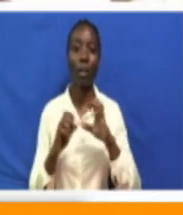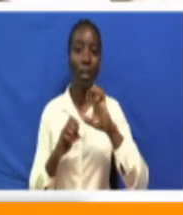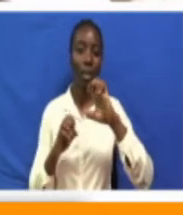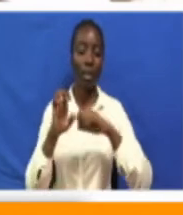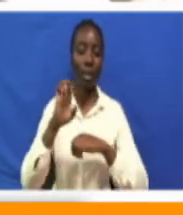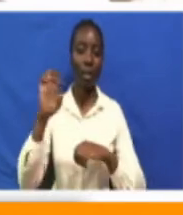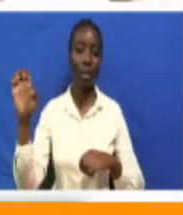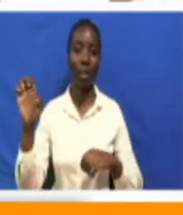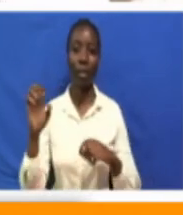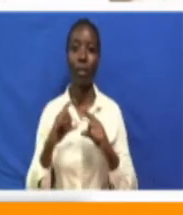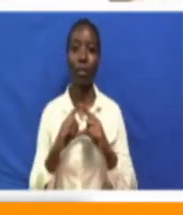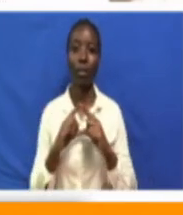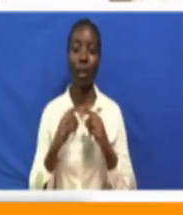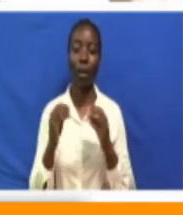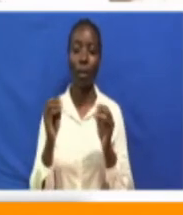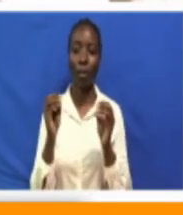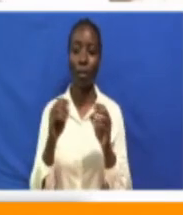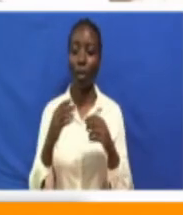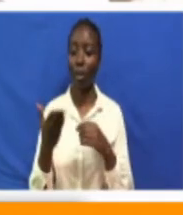foreign